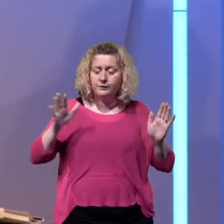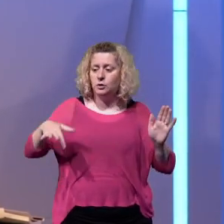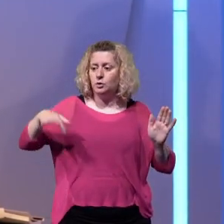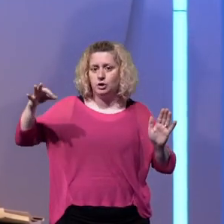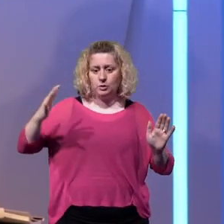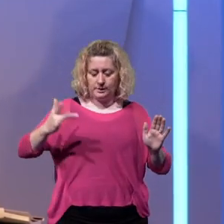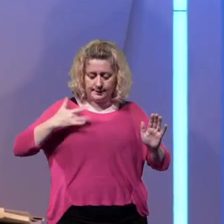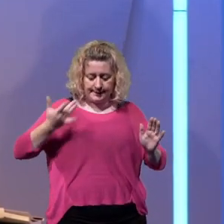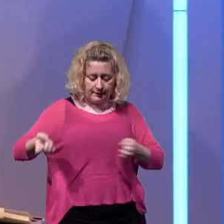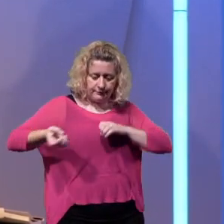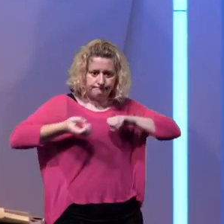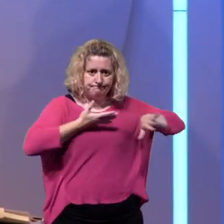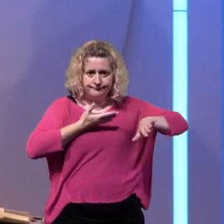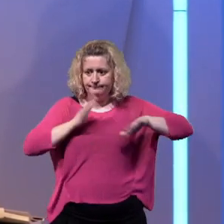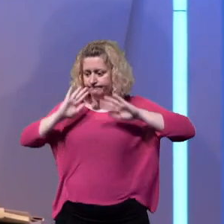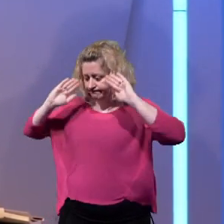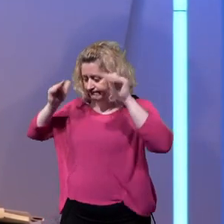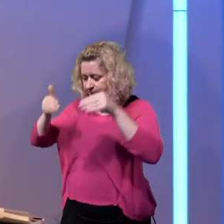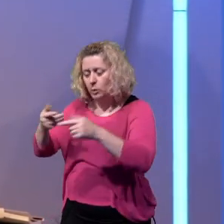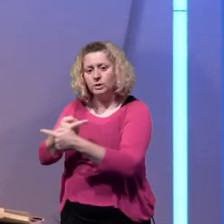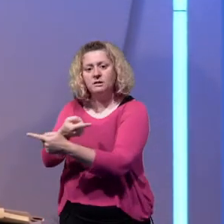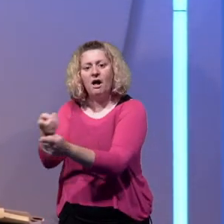is the word here, which means